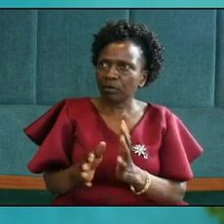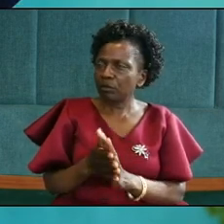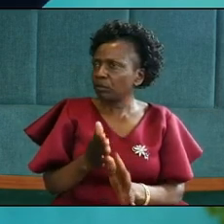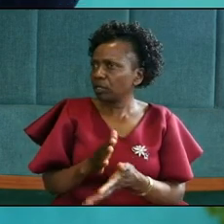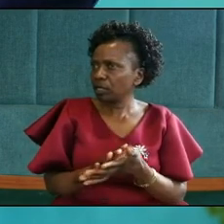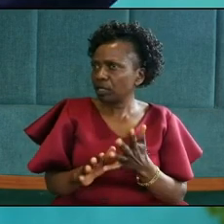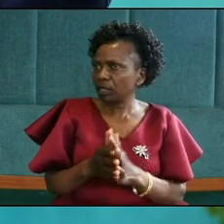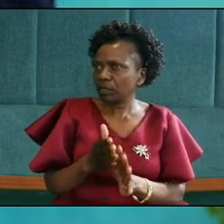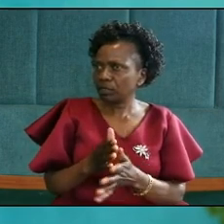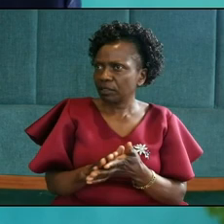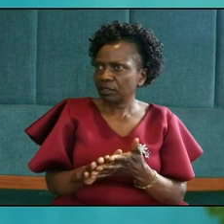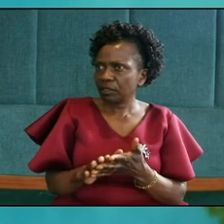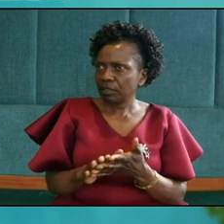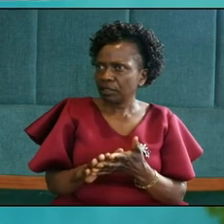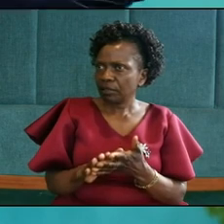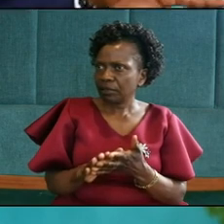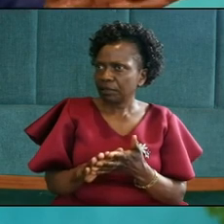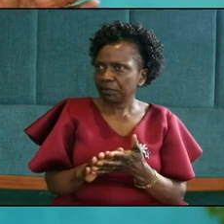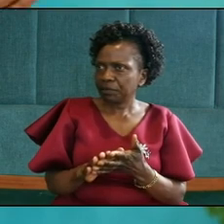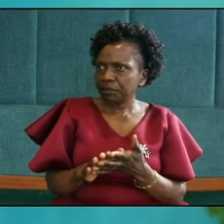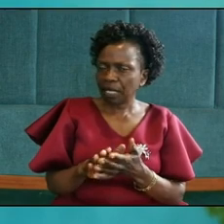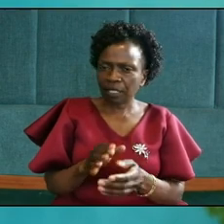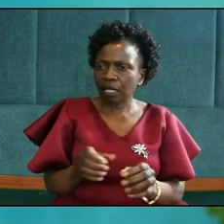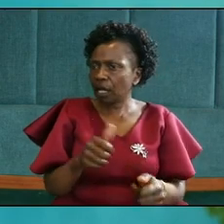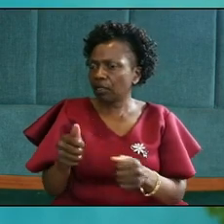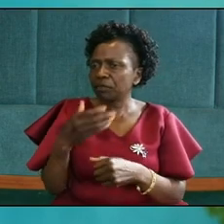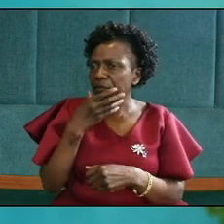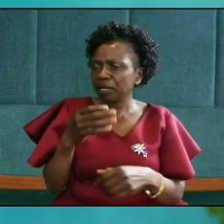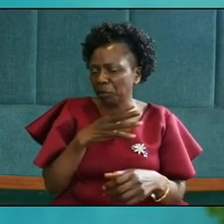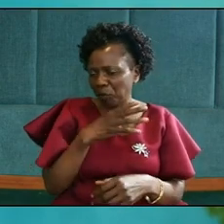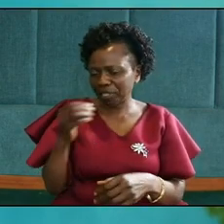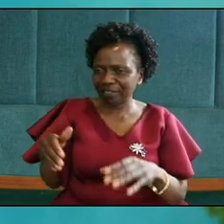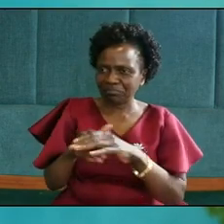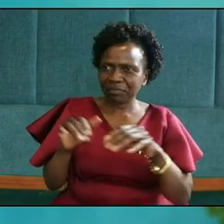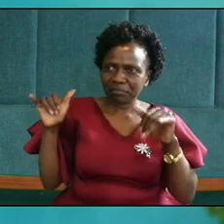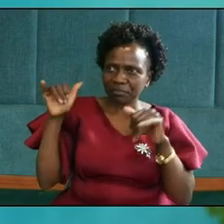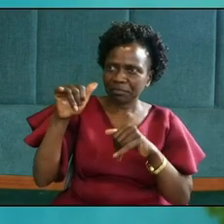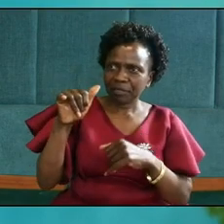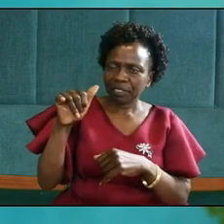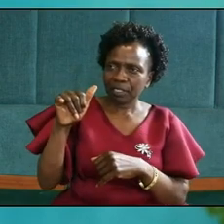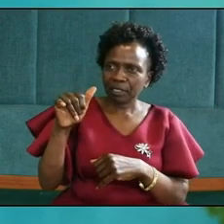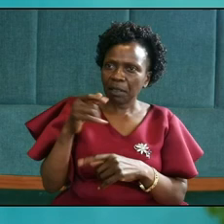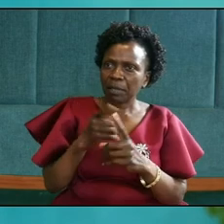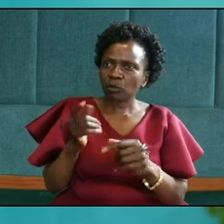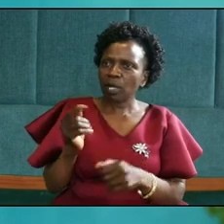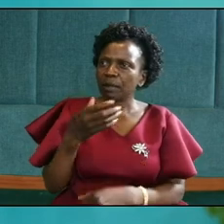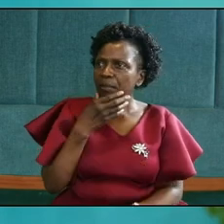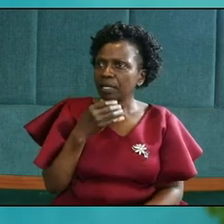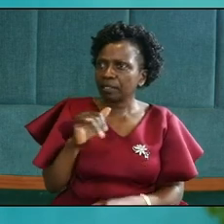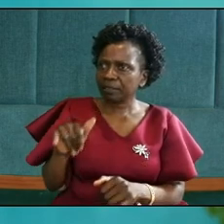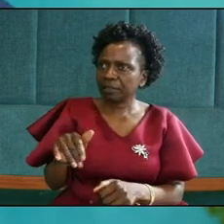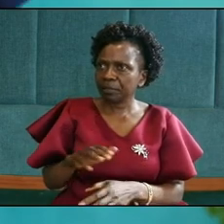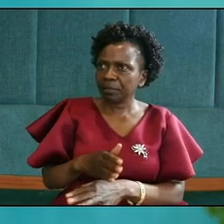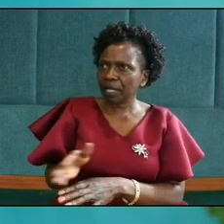back, the rest of the men went into the plane, boarded just in time. But one man was left behind. He